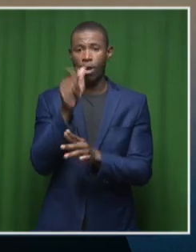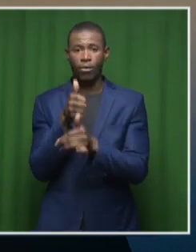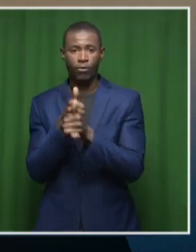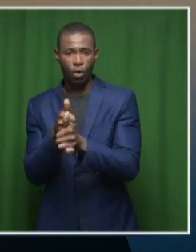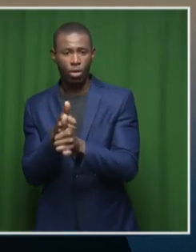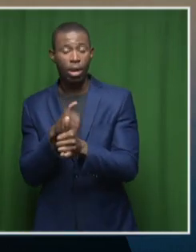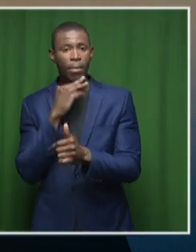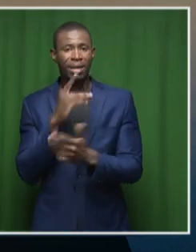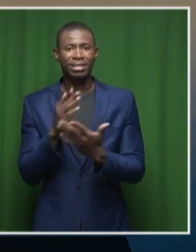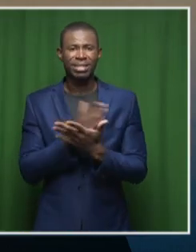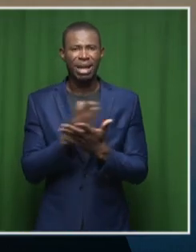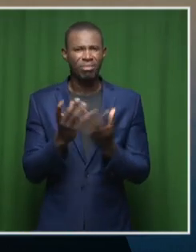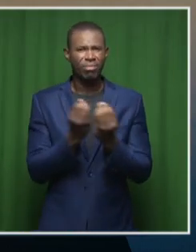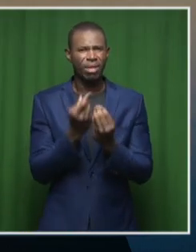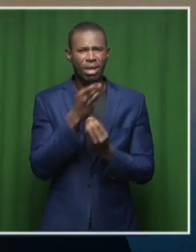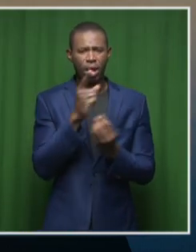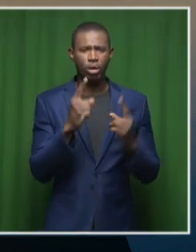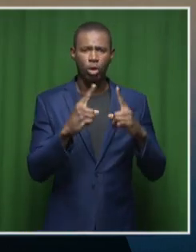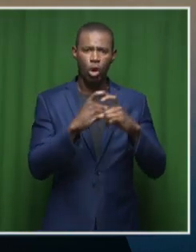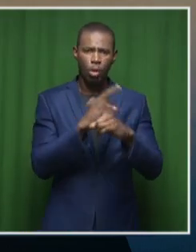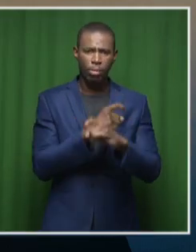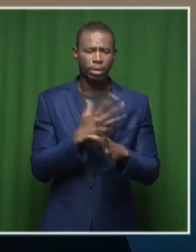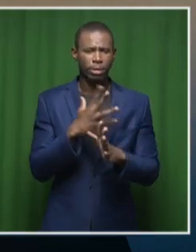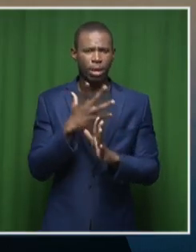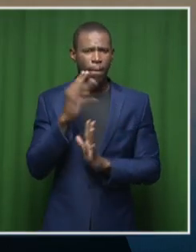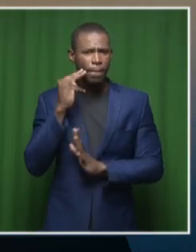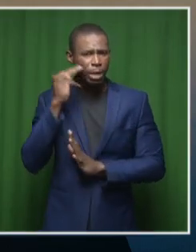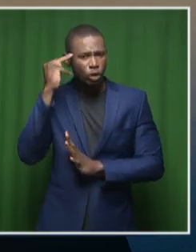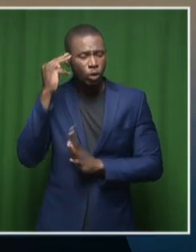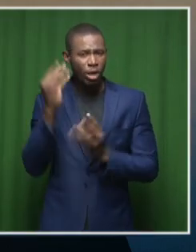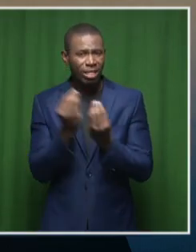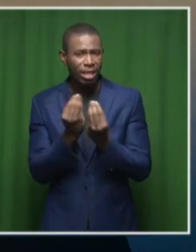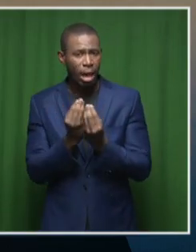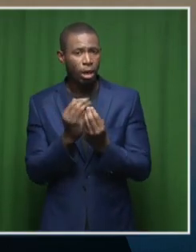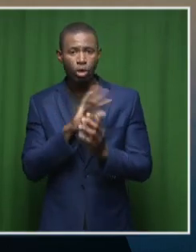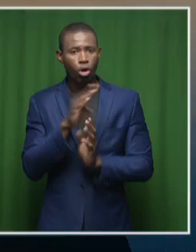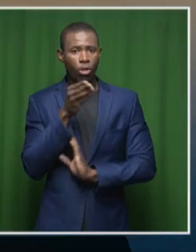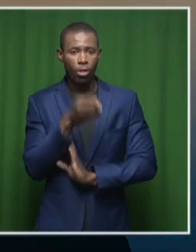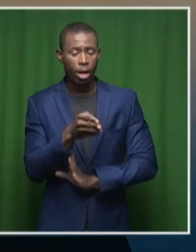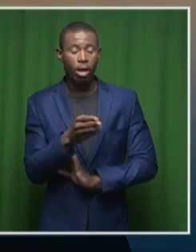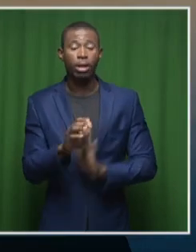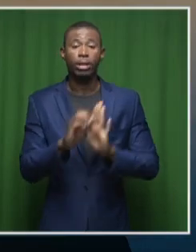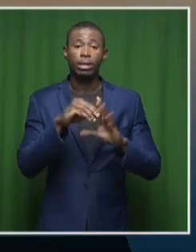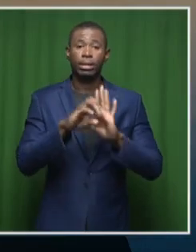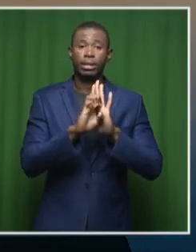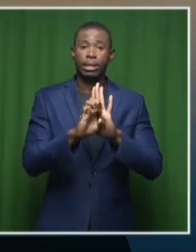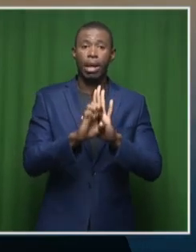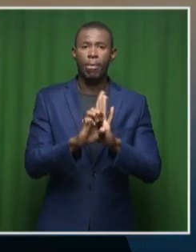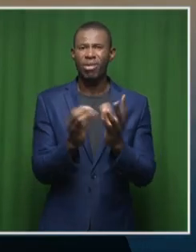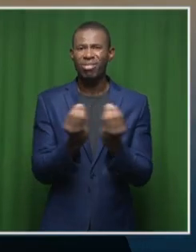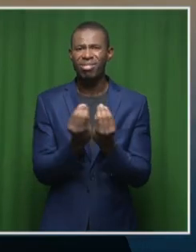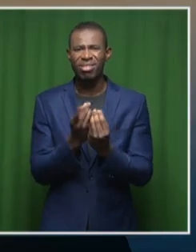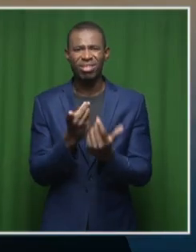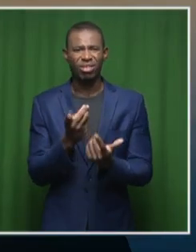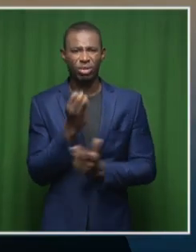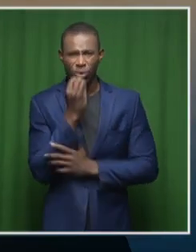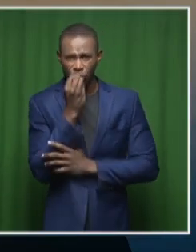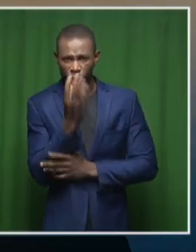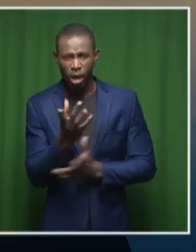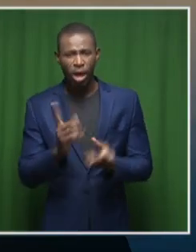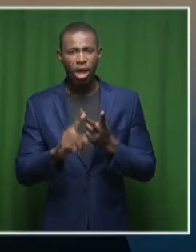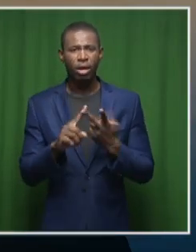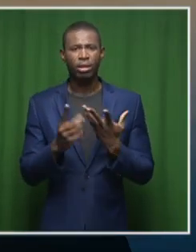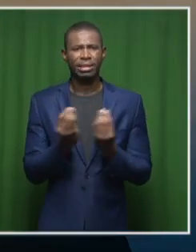complex themes and mature themes are not available on that feed. Sure. So, for example, content that has profanity,